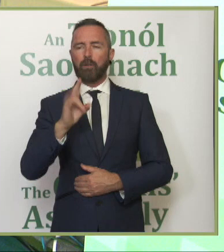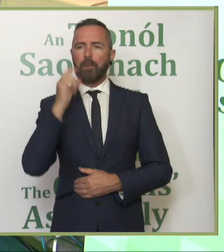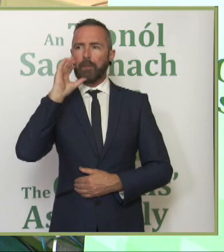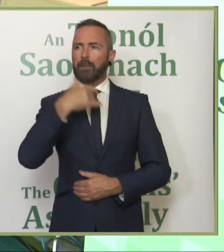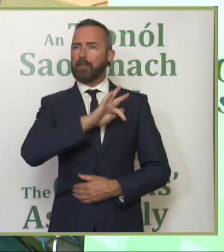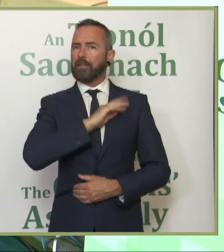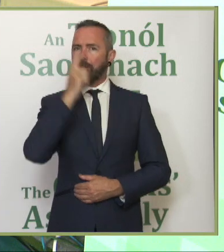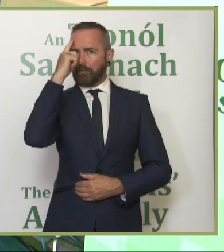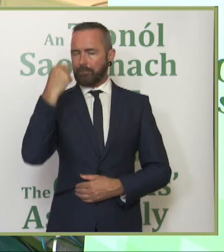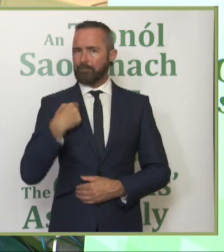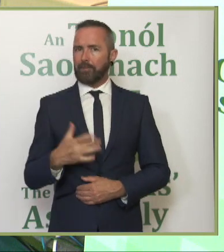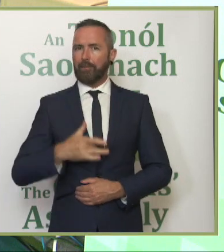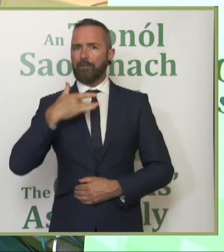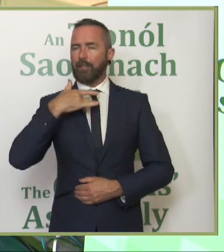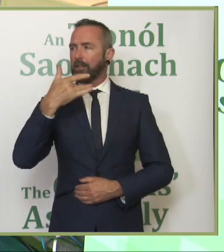I would feel that